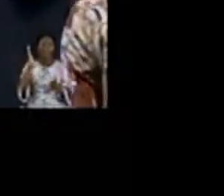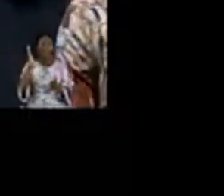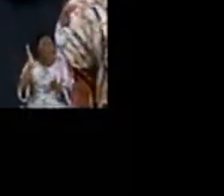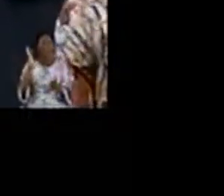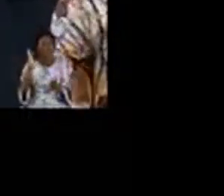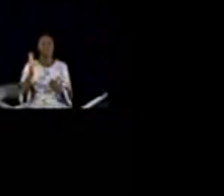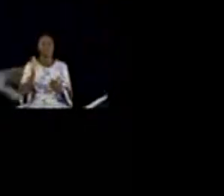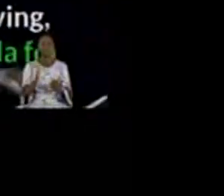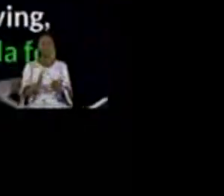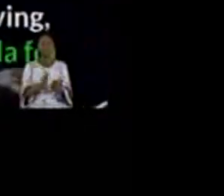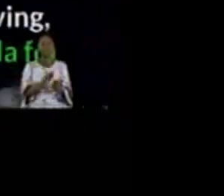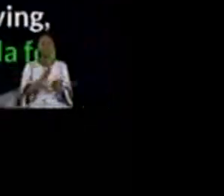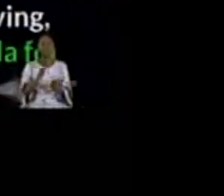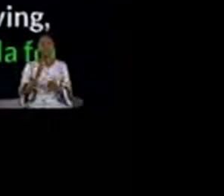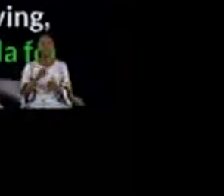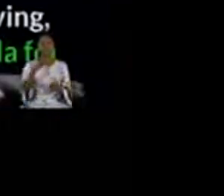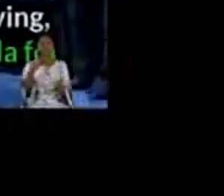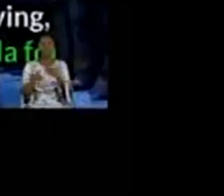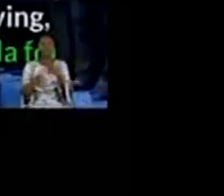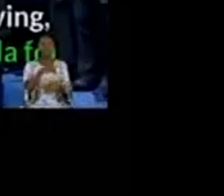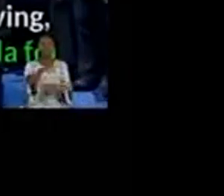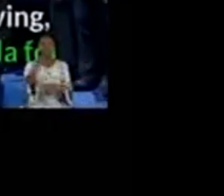Sing whatever you need.